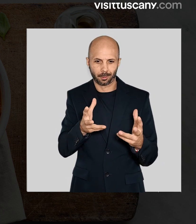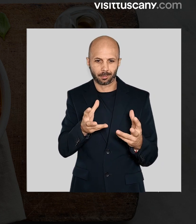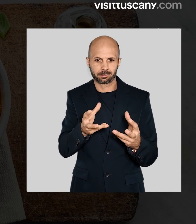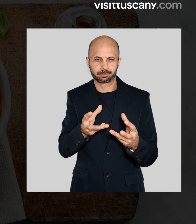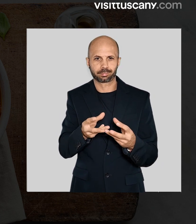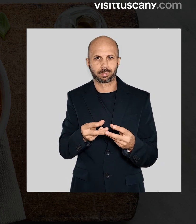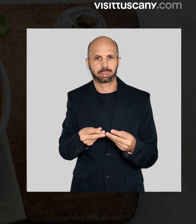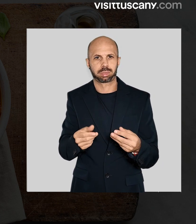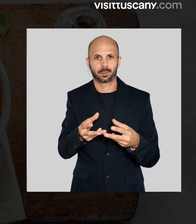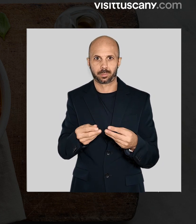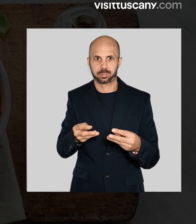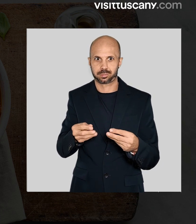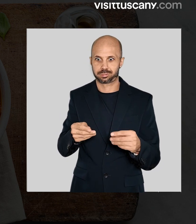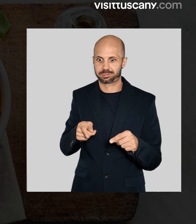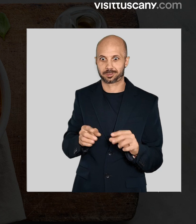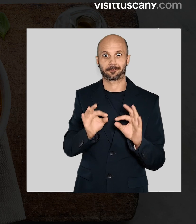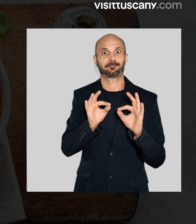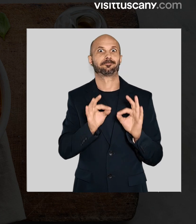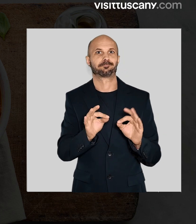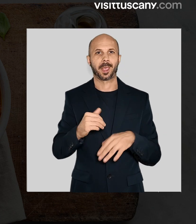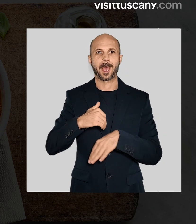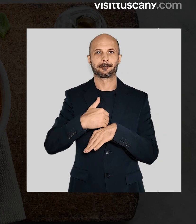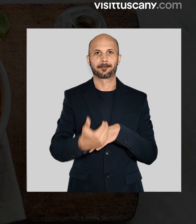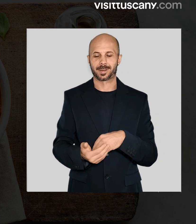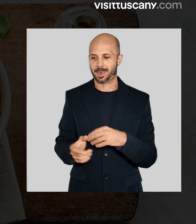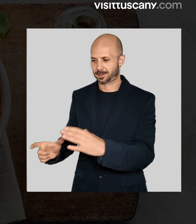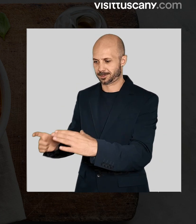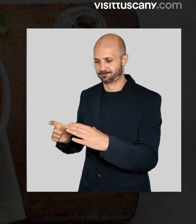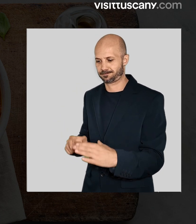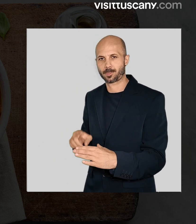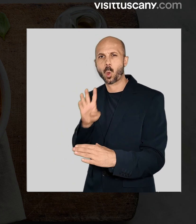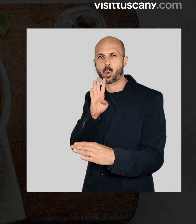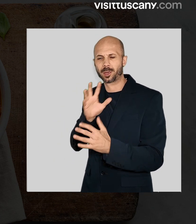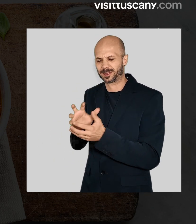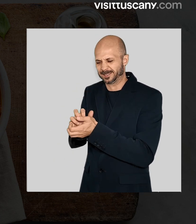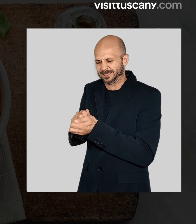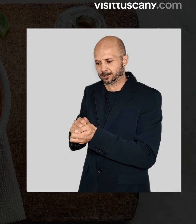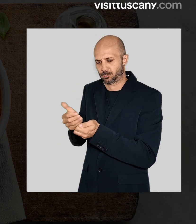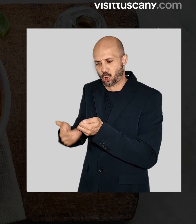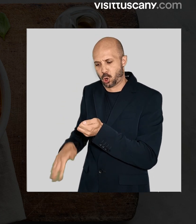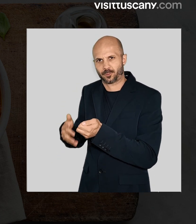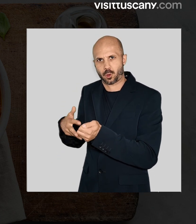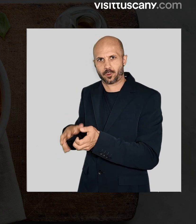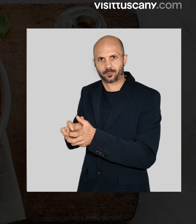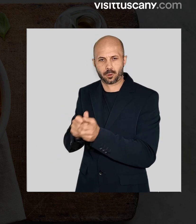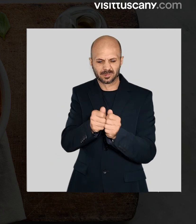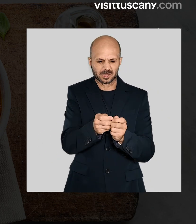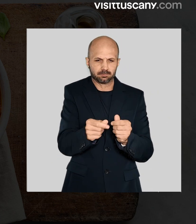Cook on low heat until the tomatoes begin to soften and come apart.